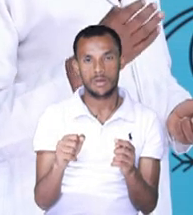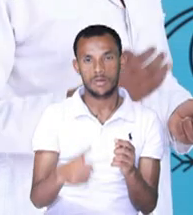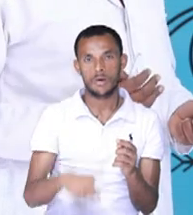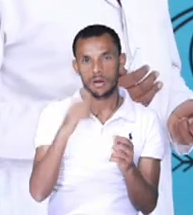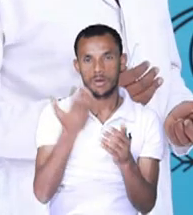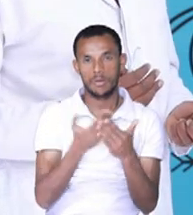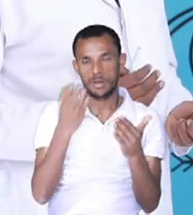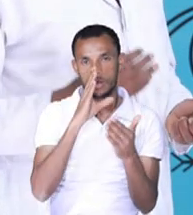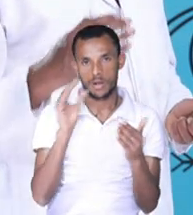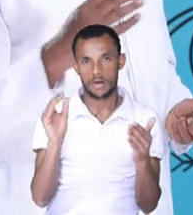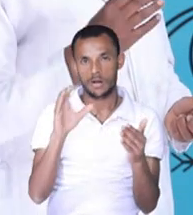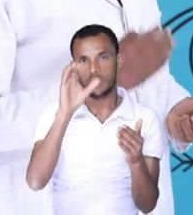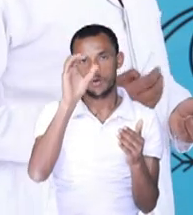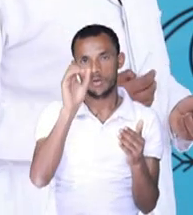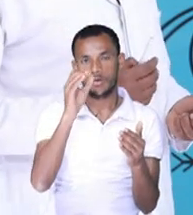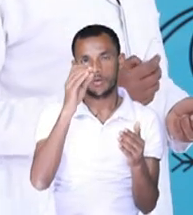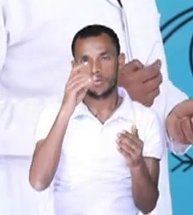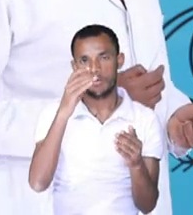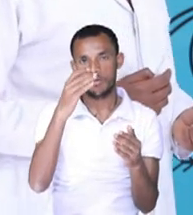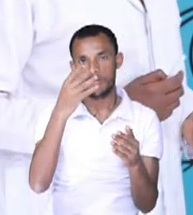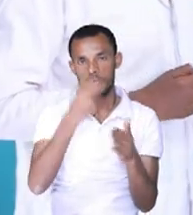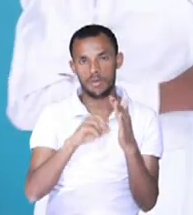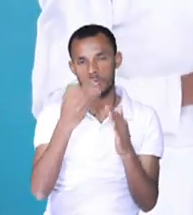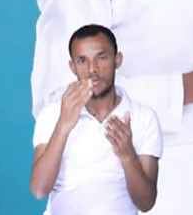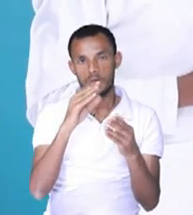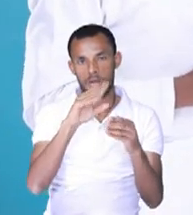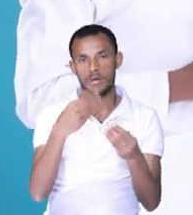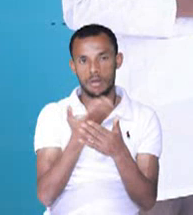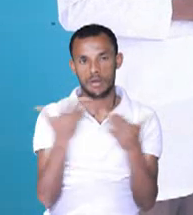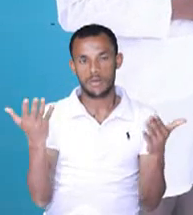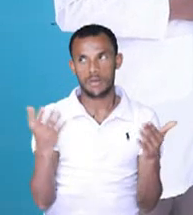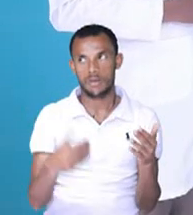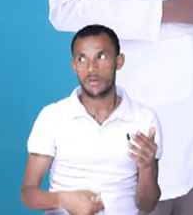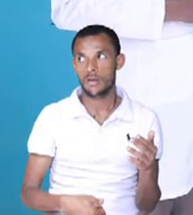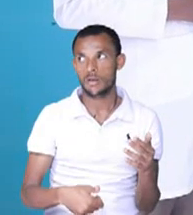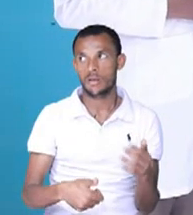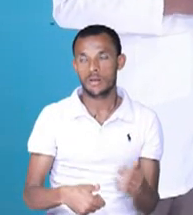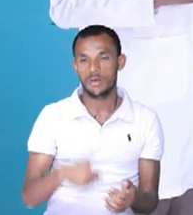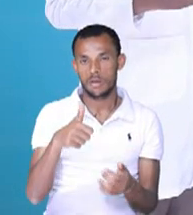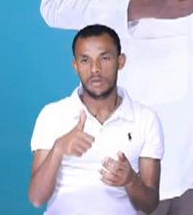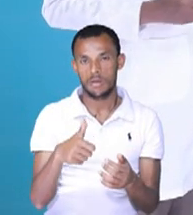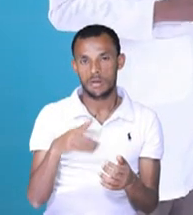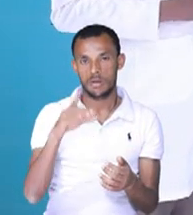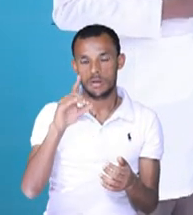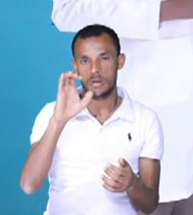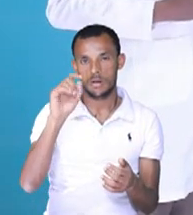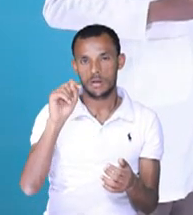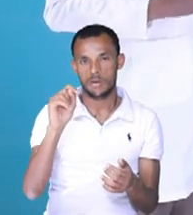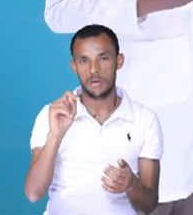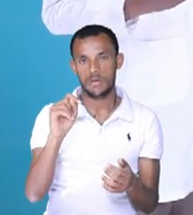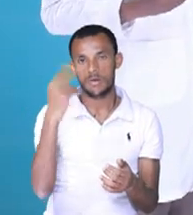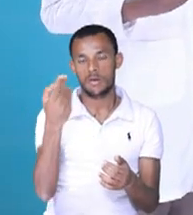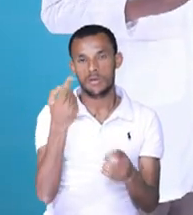minor elements and cofactors of a given matrix. The other determinants as